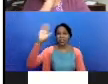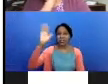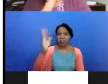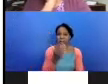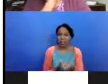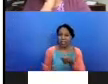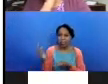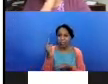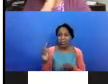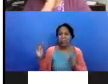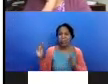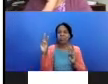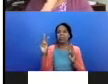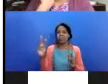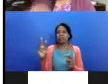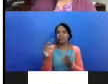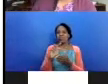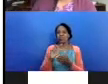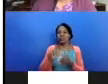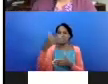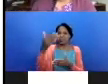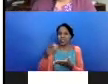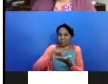you join us next week. Thank you.